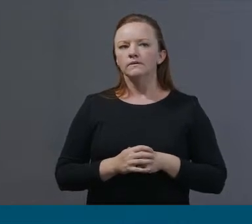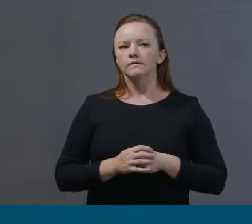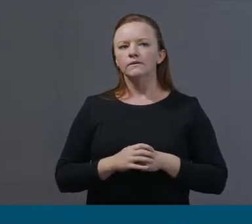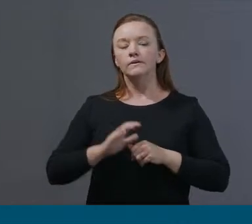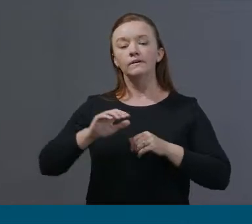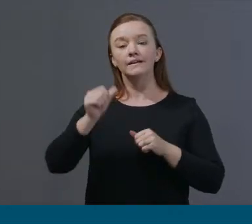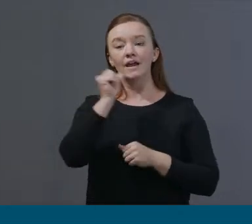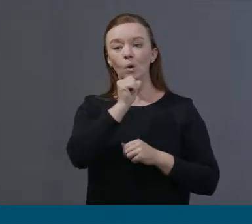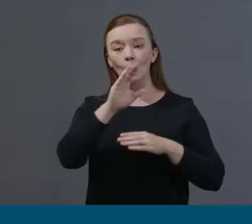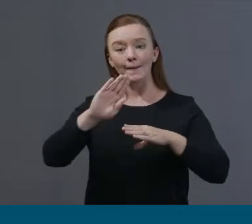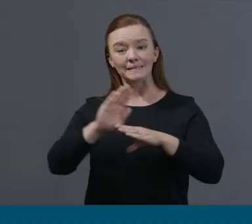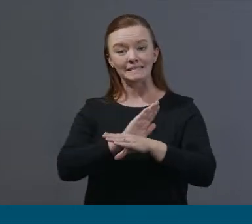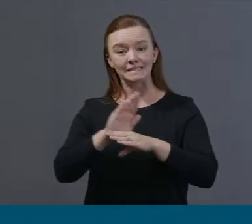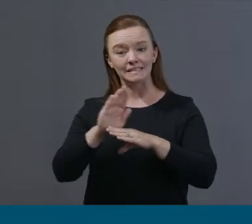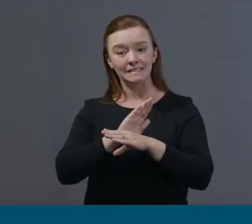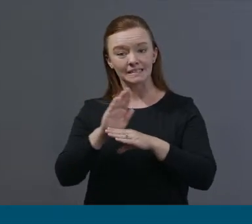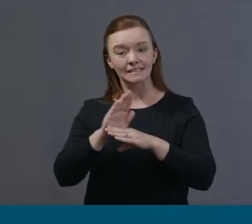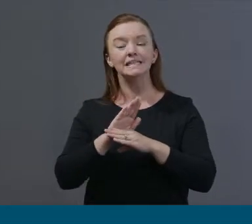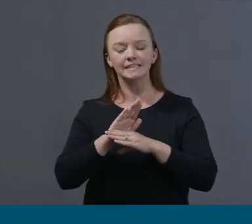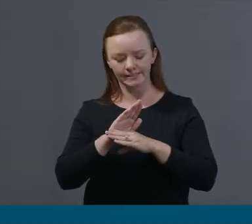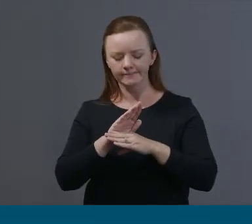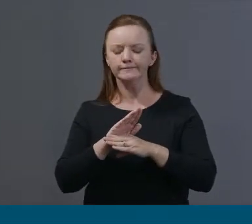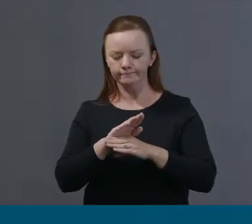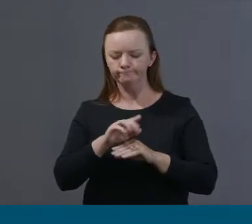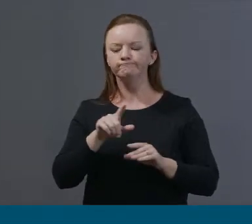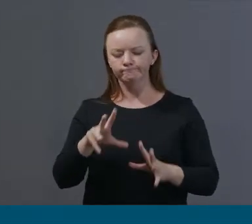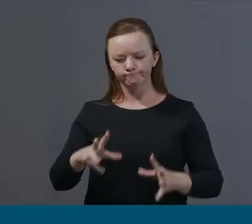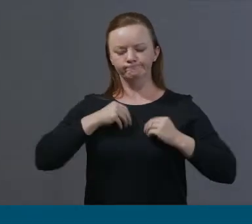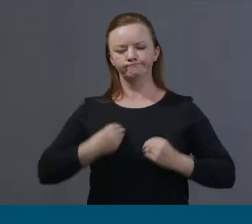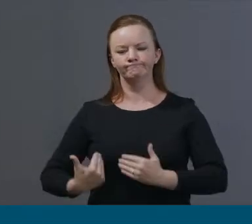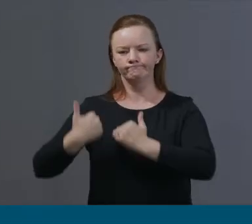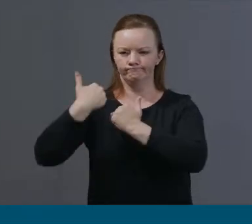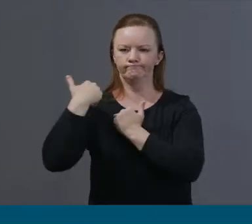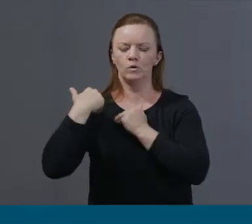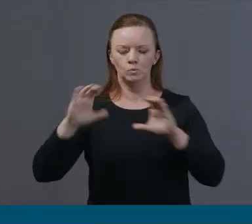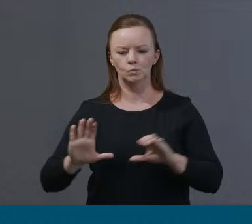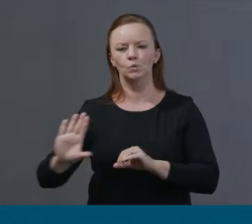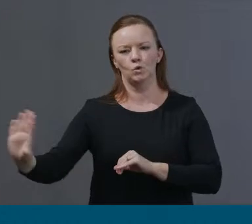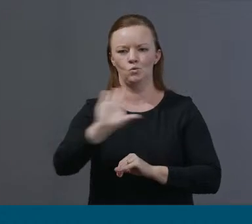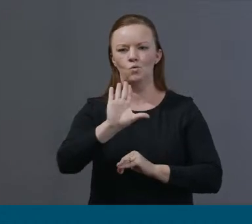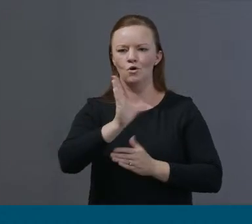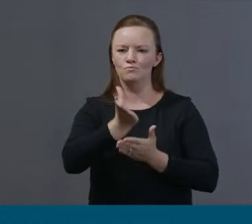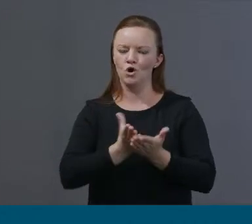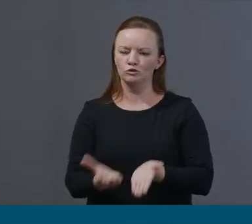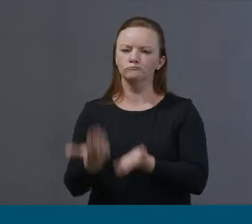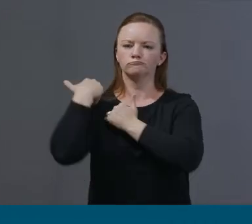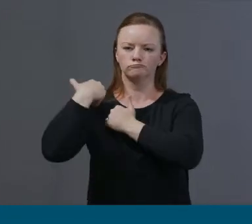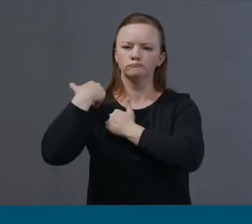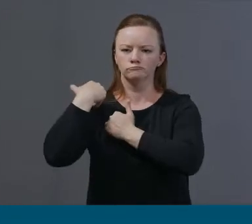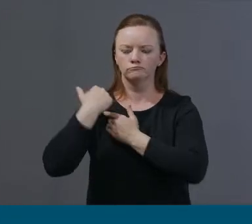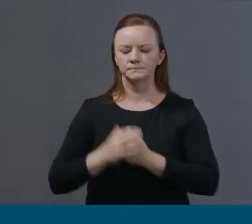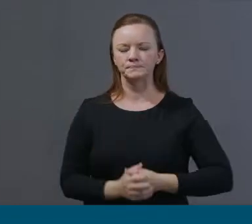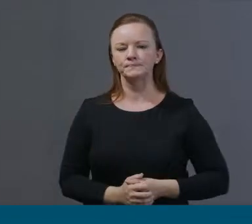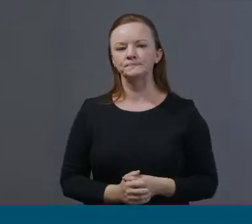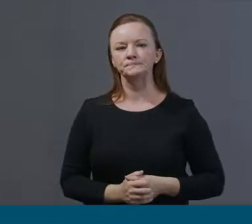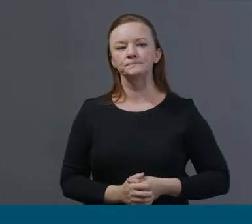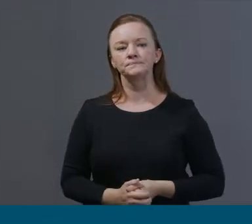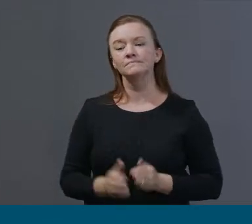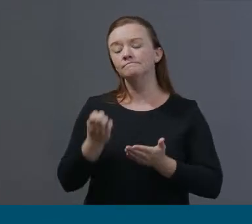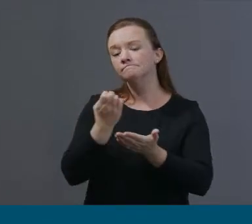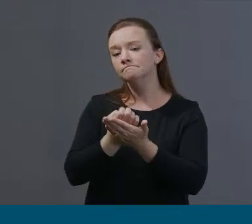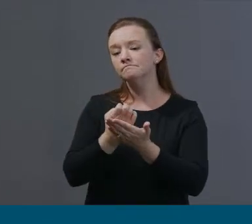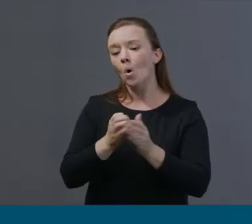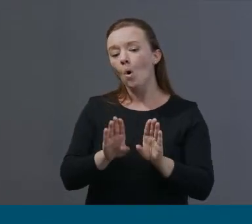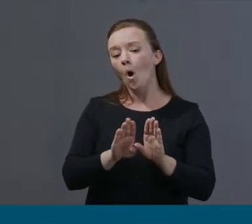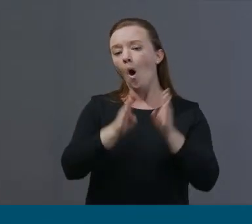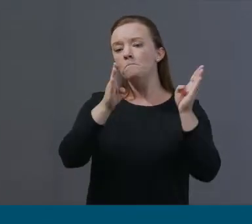Arizona businesses also need to do their part. As we've reopened, there's been